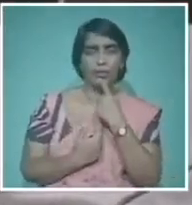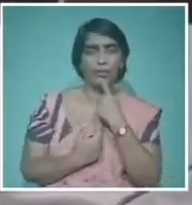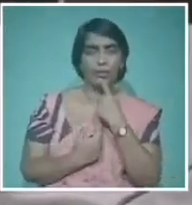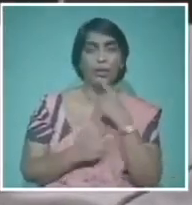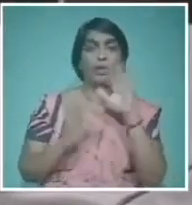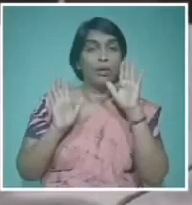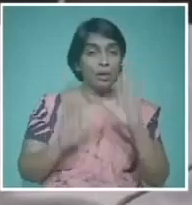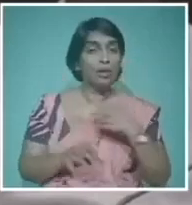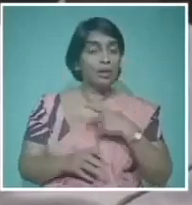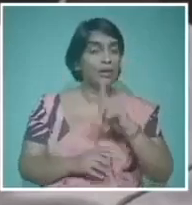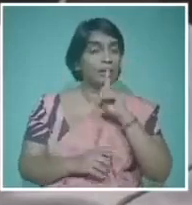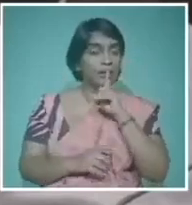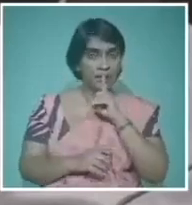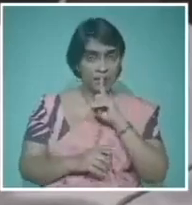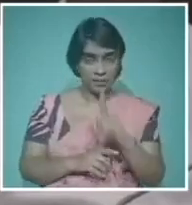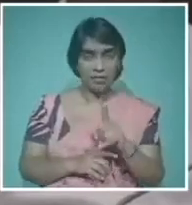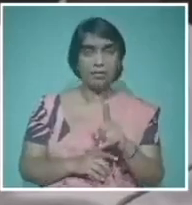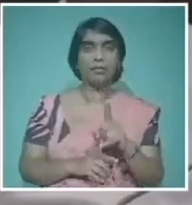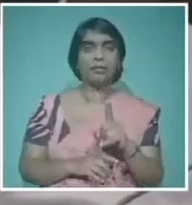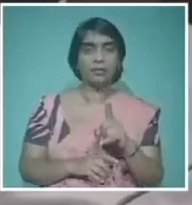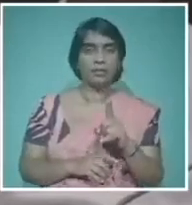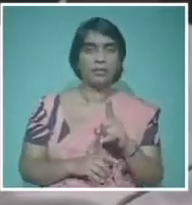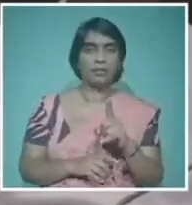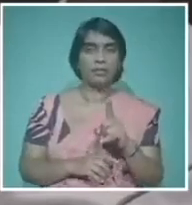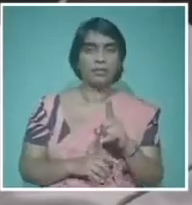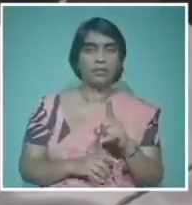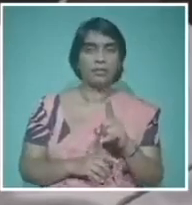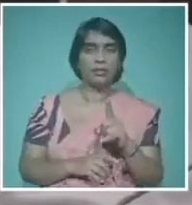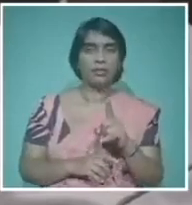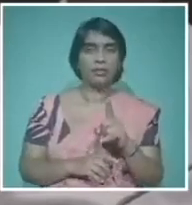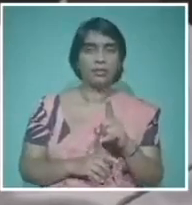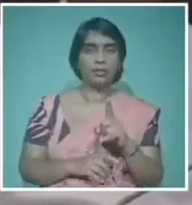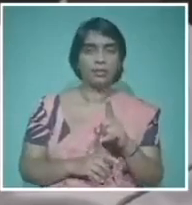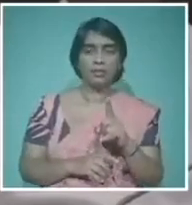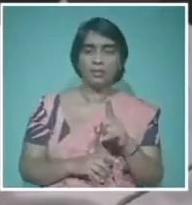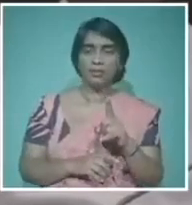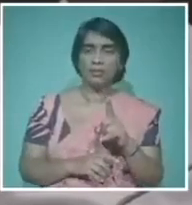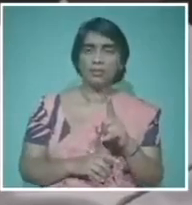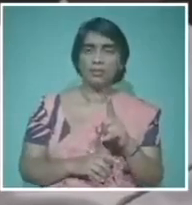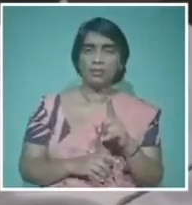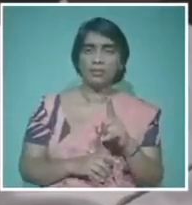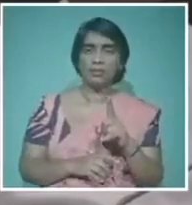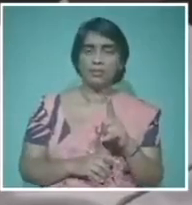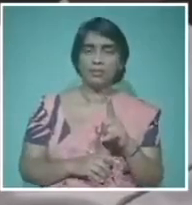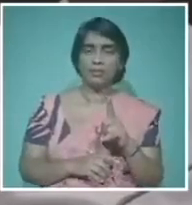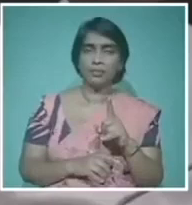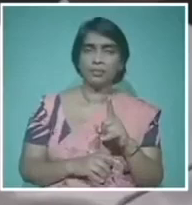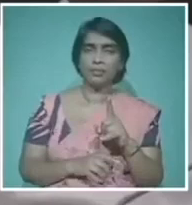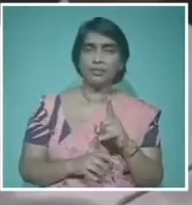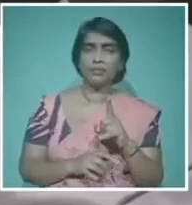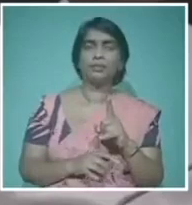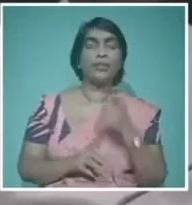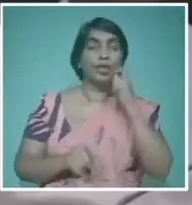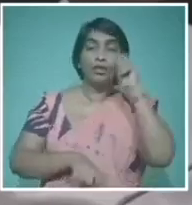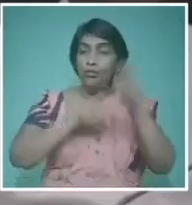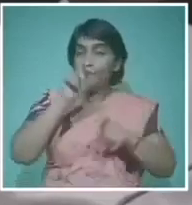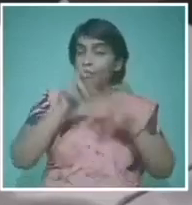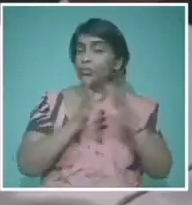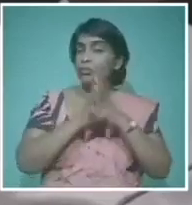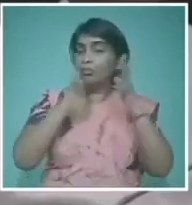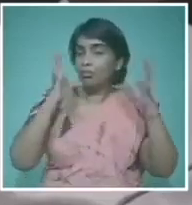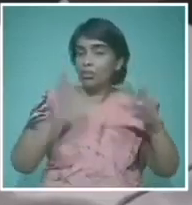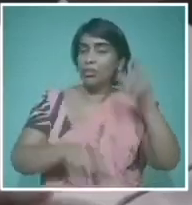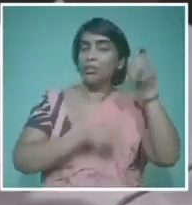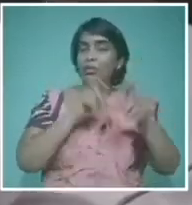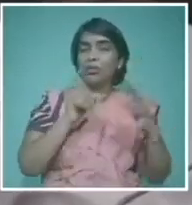also urge you to consider the fact that a lot of people are in absolute poverty, that they cannot spend